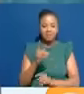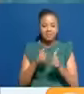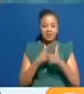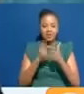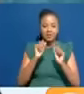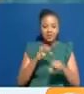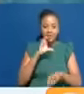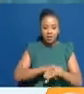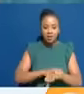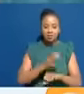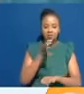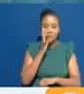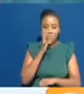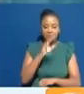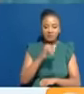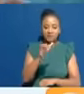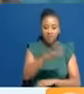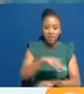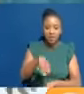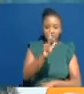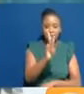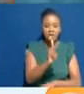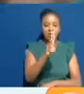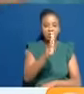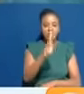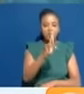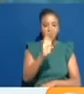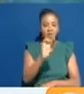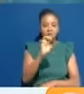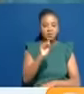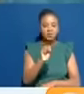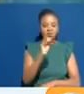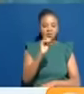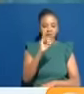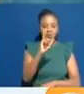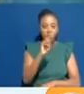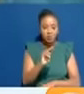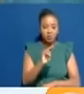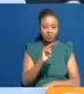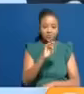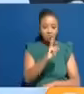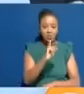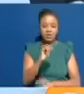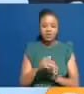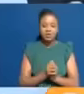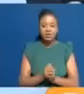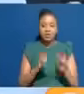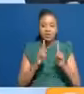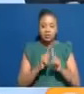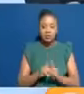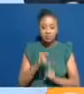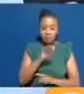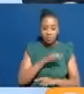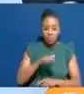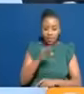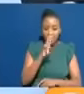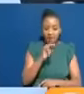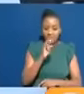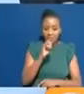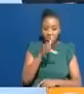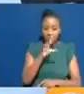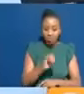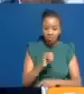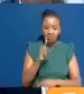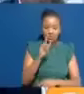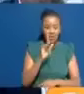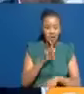kule Kuresoi, maji ipatikane hapa kwa sababu ile dam ni dam kubwa. With Molo being one of the areas badly hit by